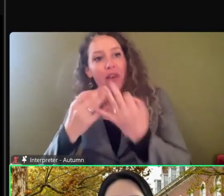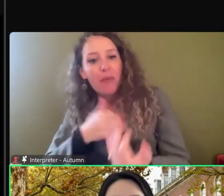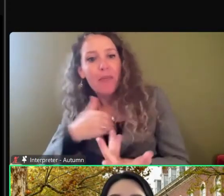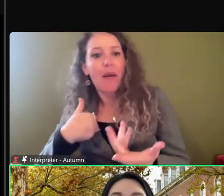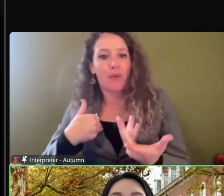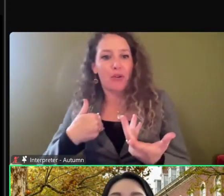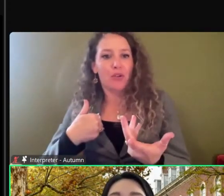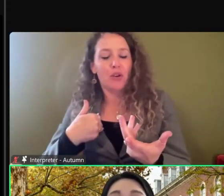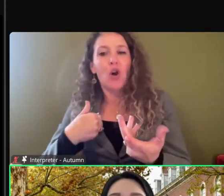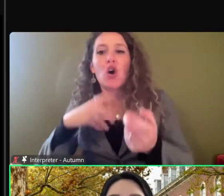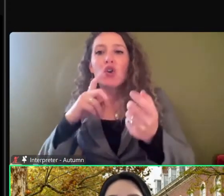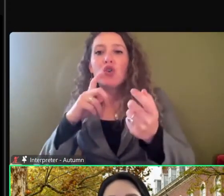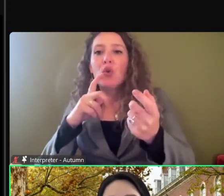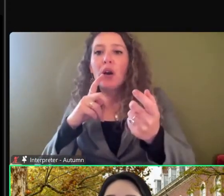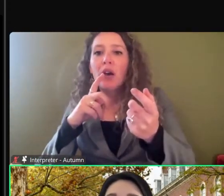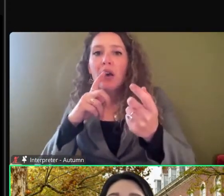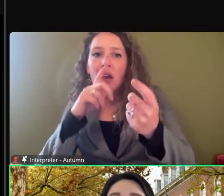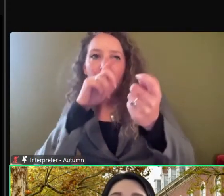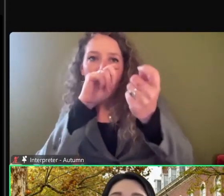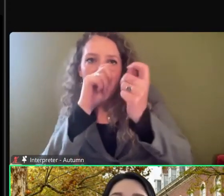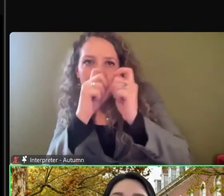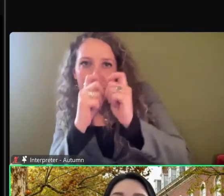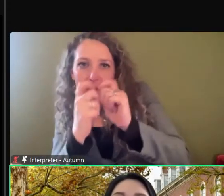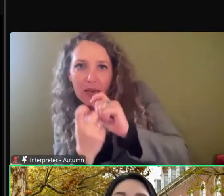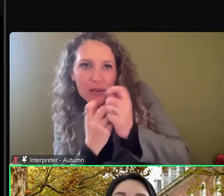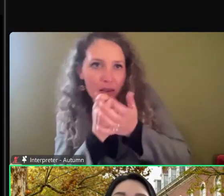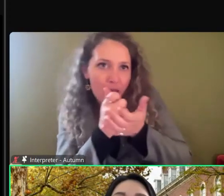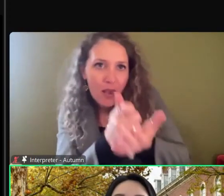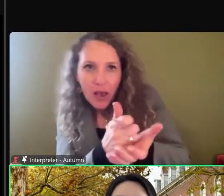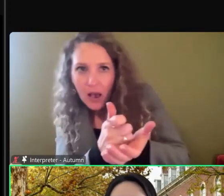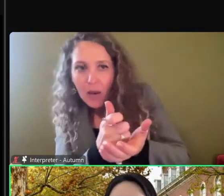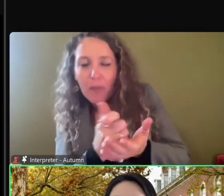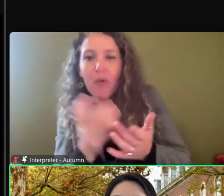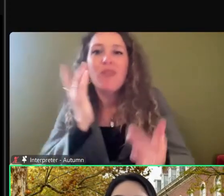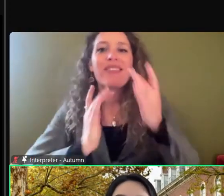healthcare system lacks in accessibility.